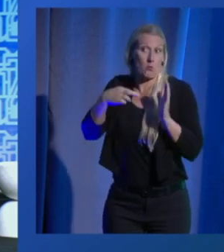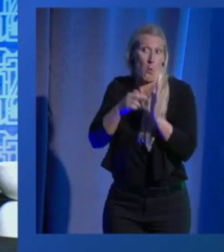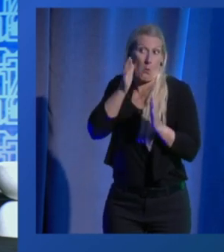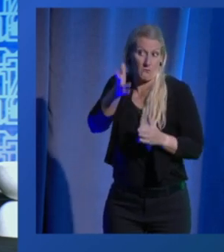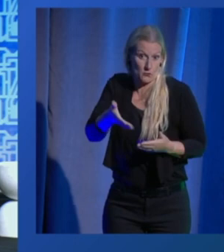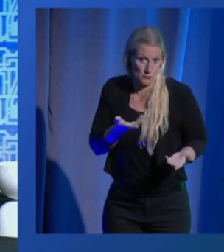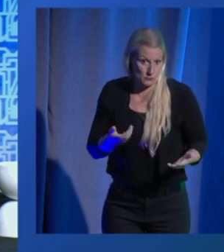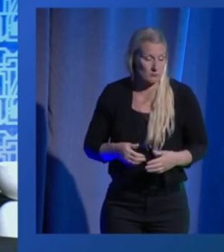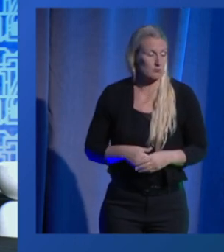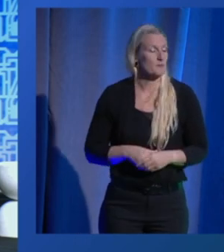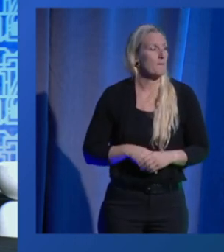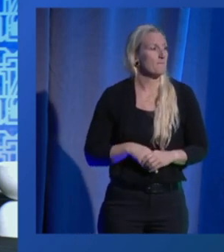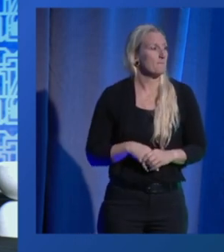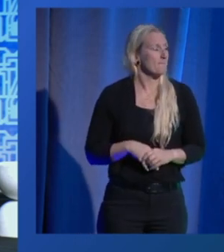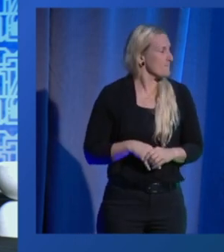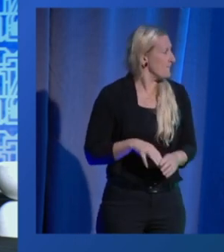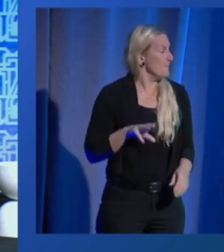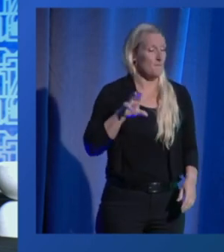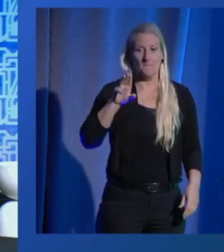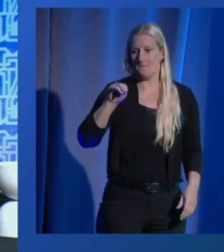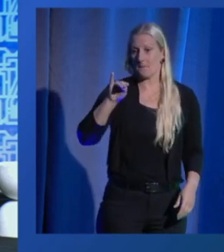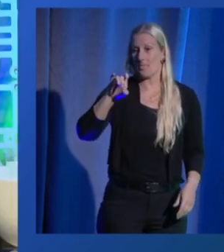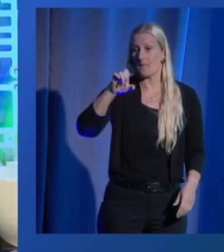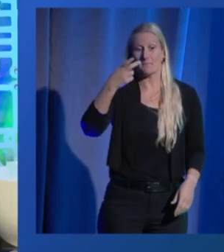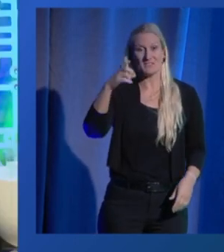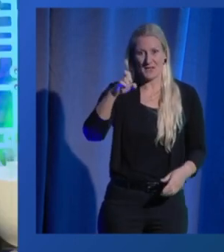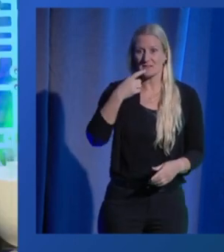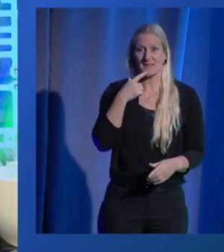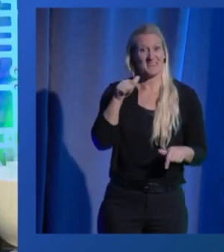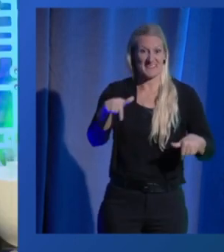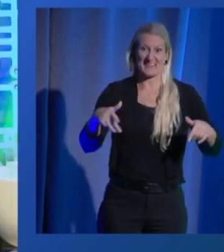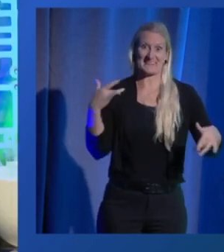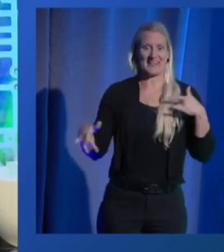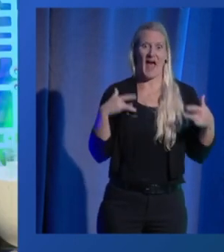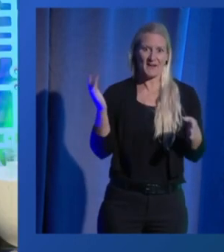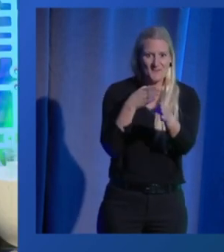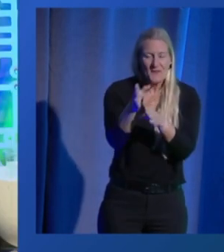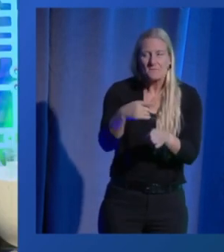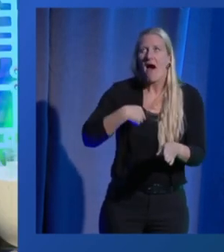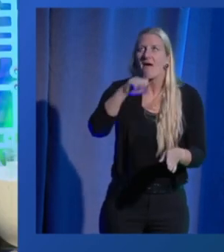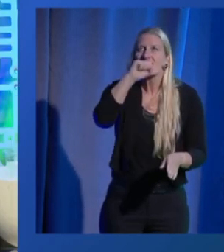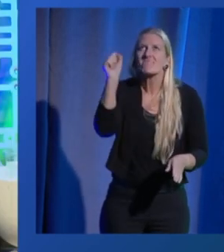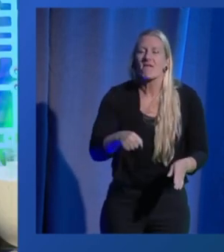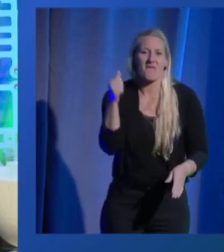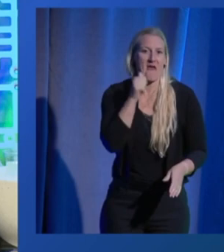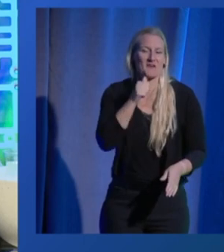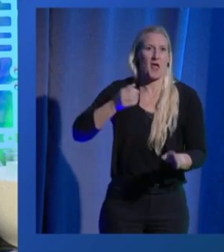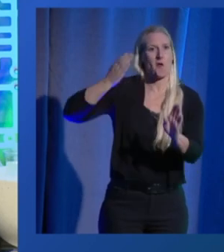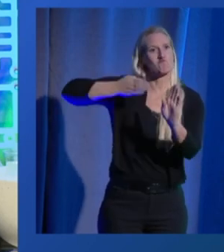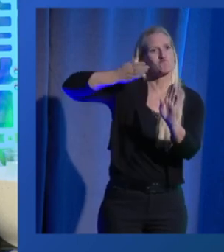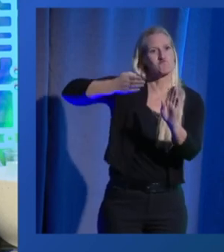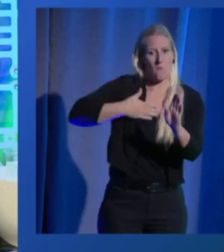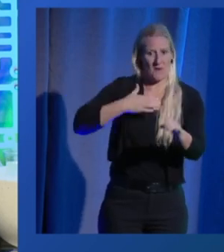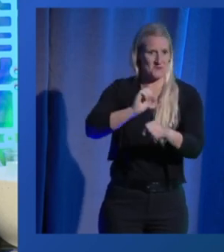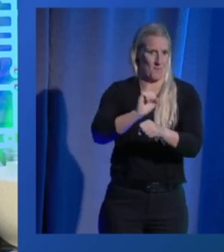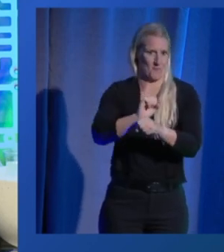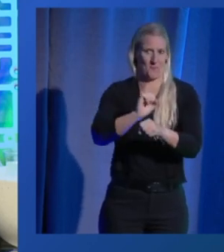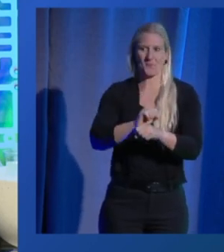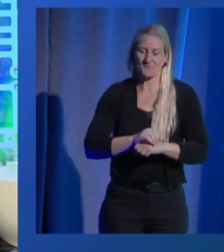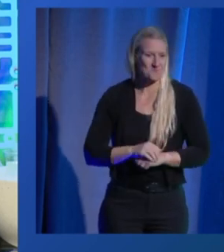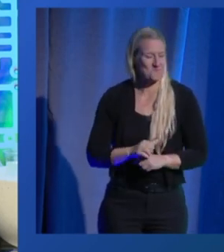be well I think this is an incredibly exciting field I love going to work every day and I